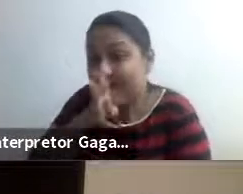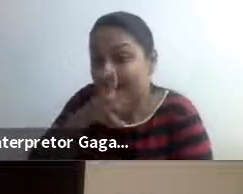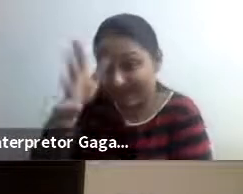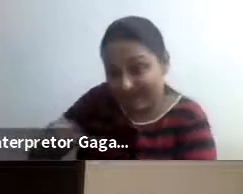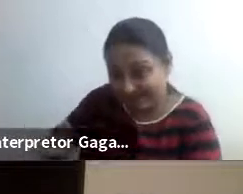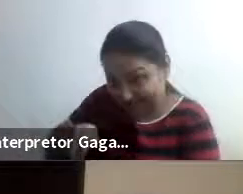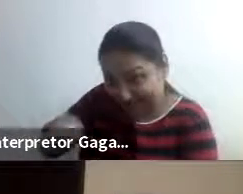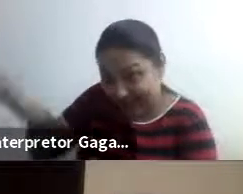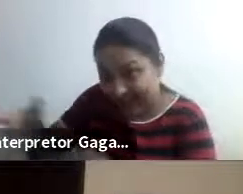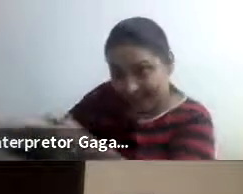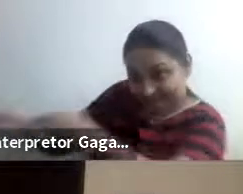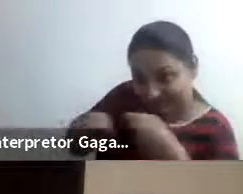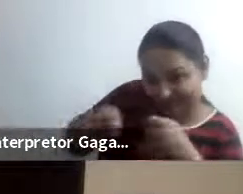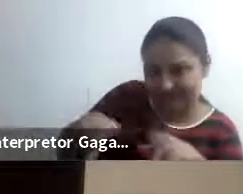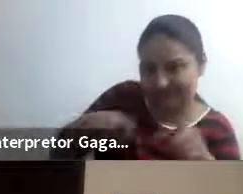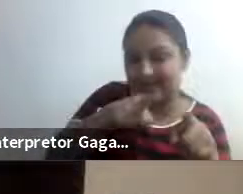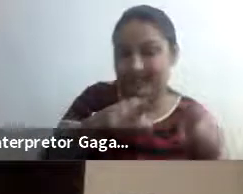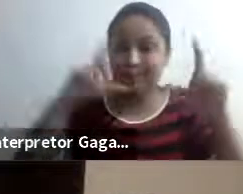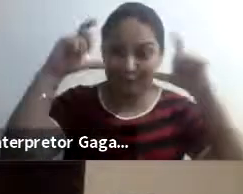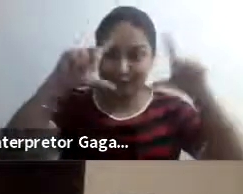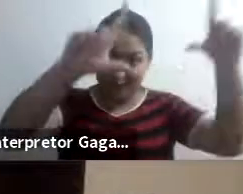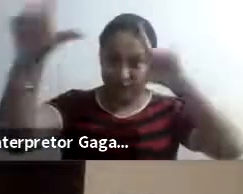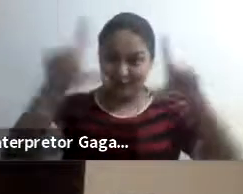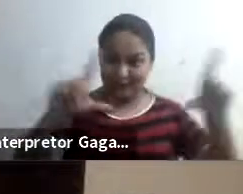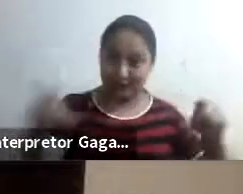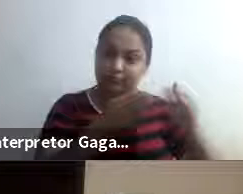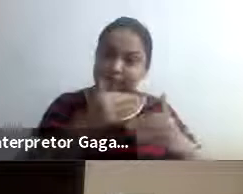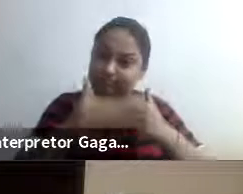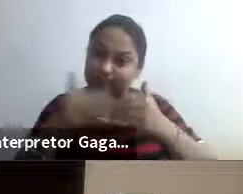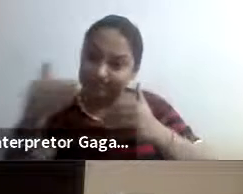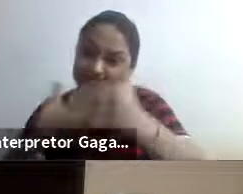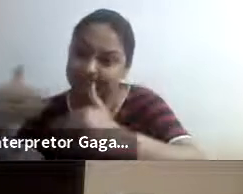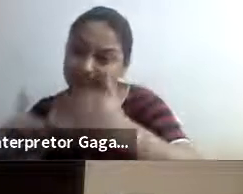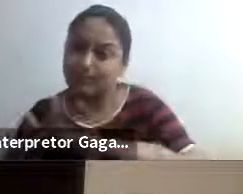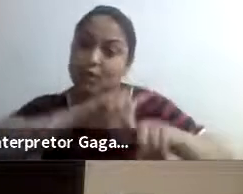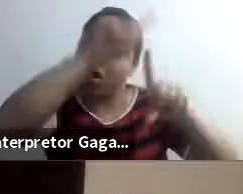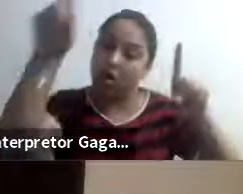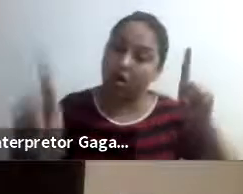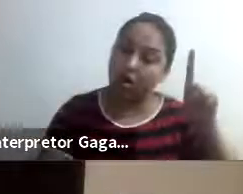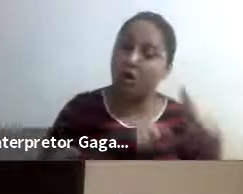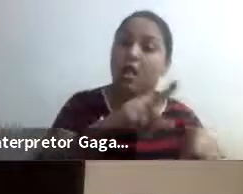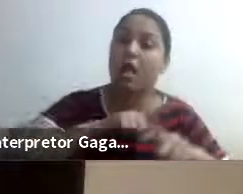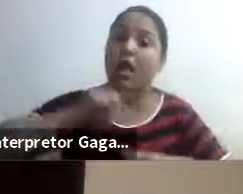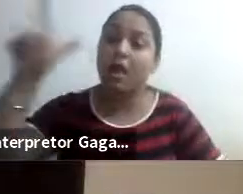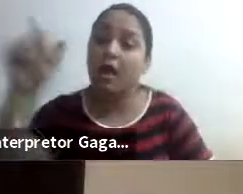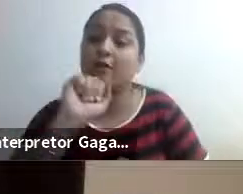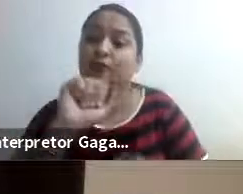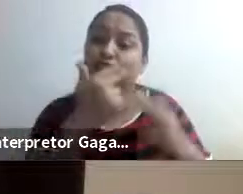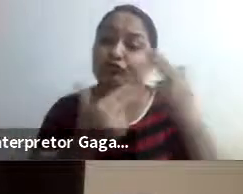paintings, I mean, the exhibition didn't exist then, but we realized that these are all scenarios